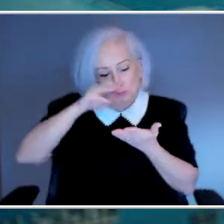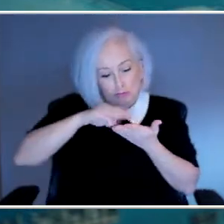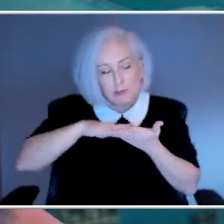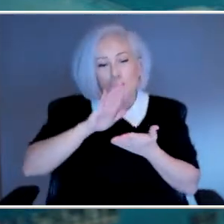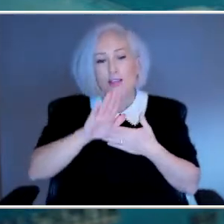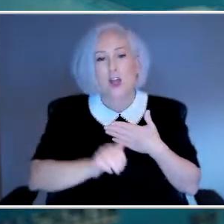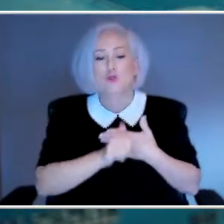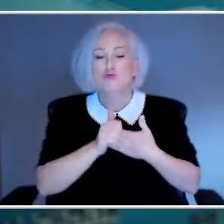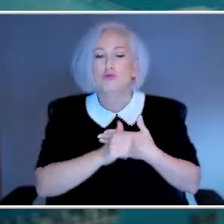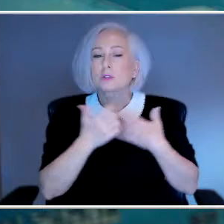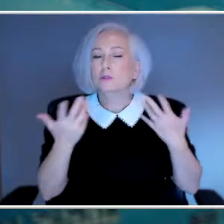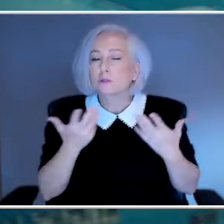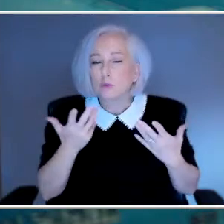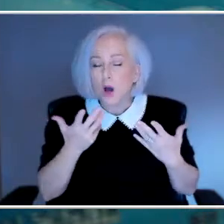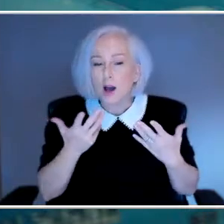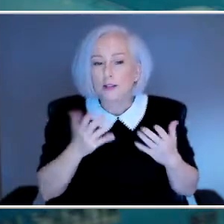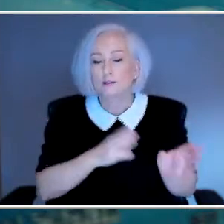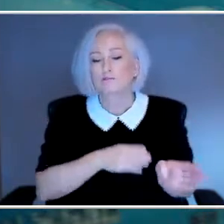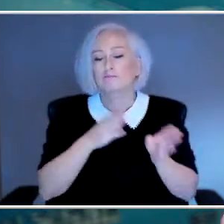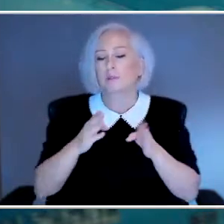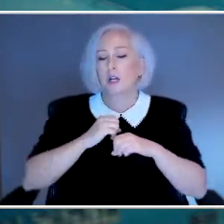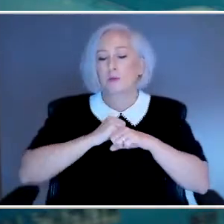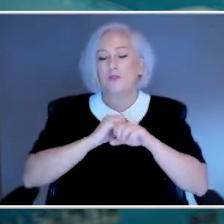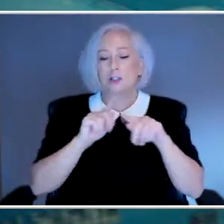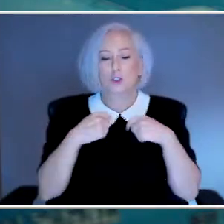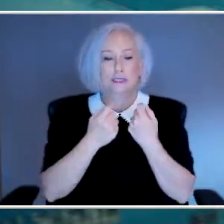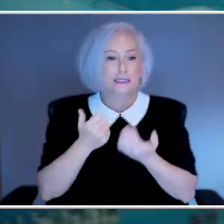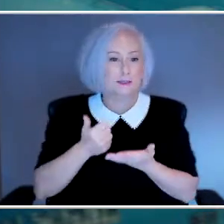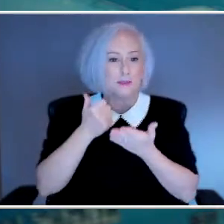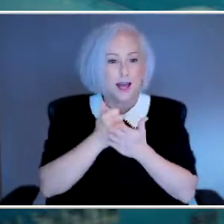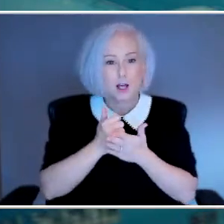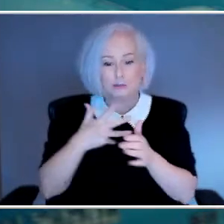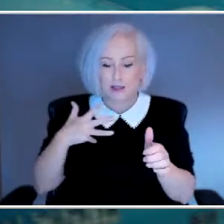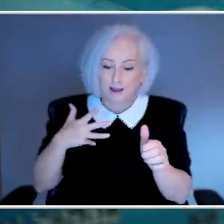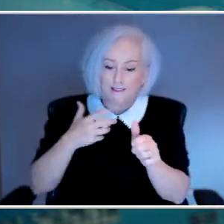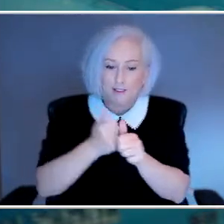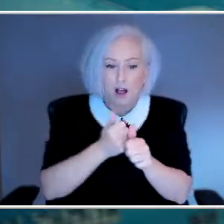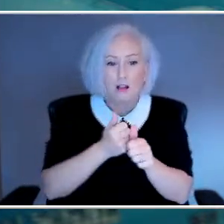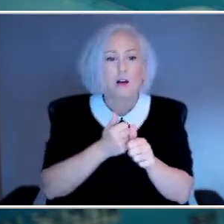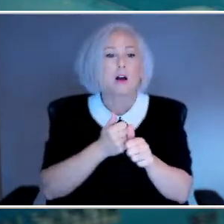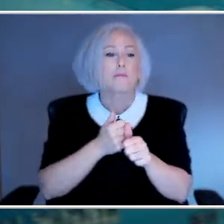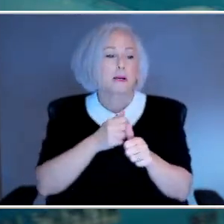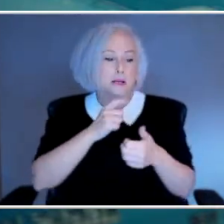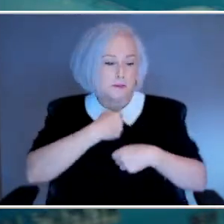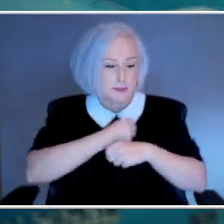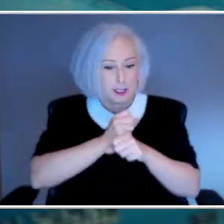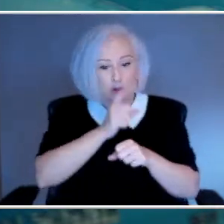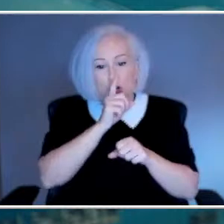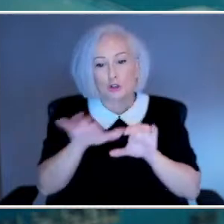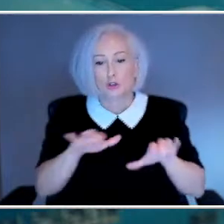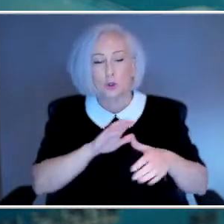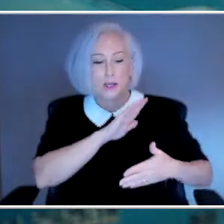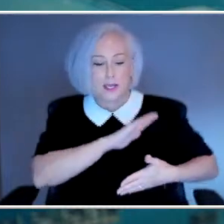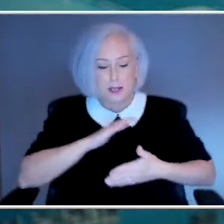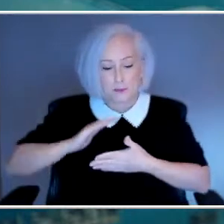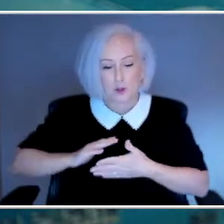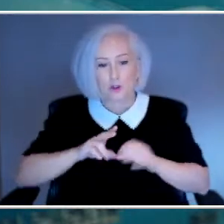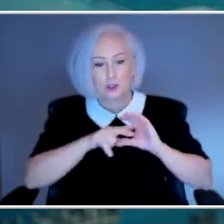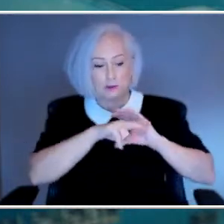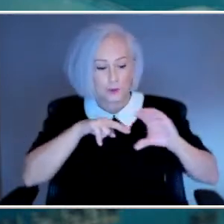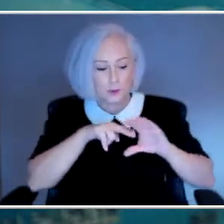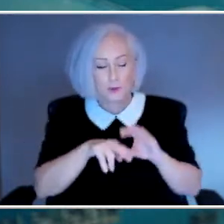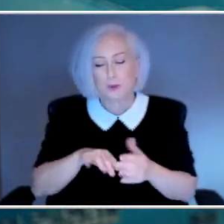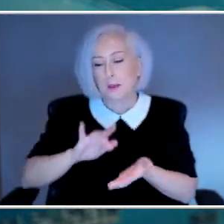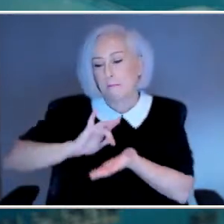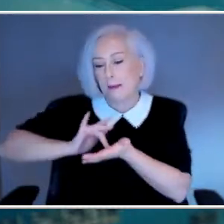The prevention team helps them to do things like stay on top of their imaging, talk about any lifestyle changes or perhaps medications you can take that help to lower